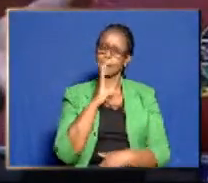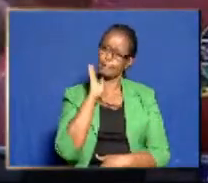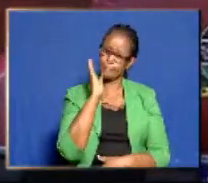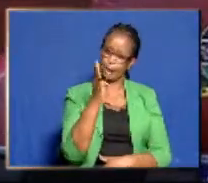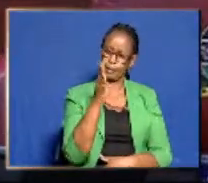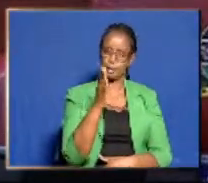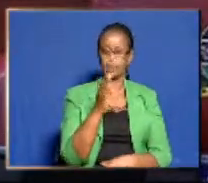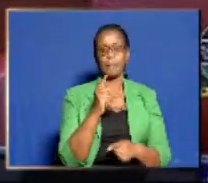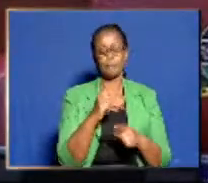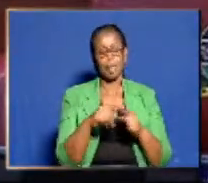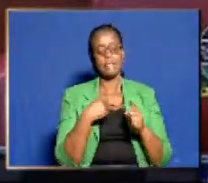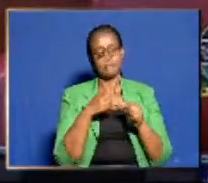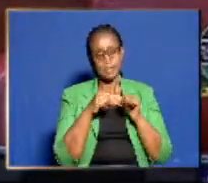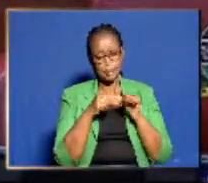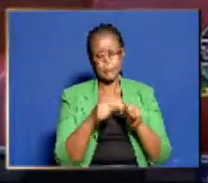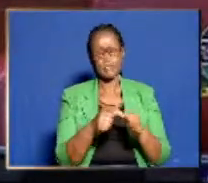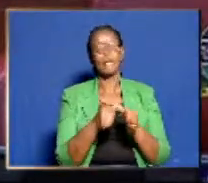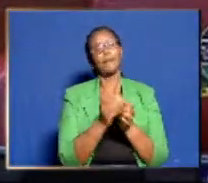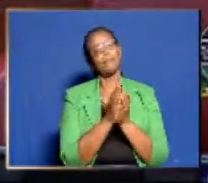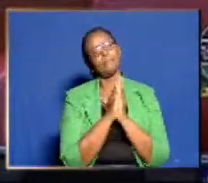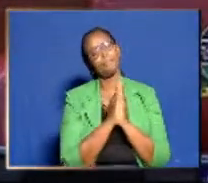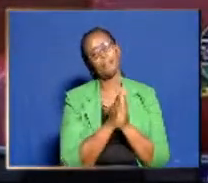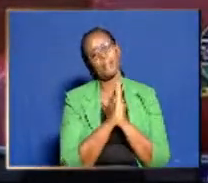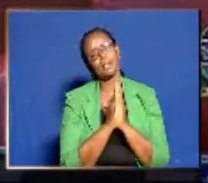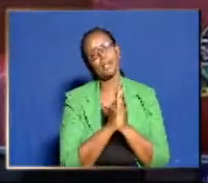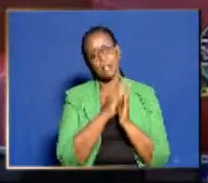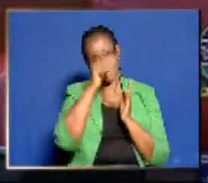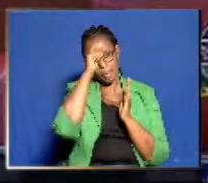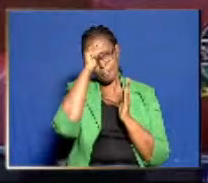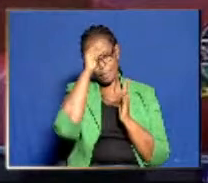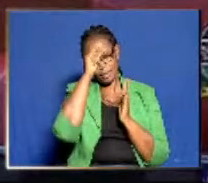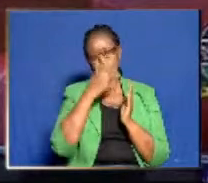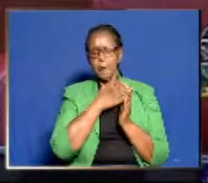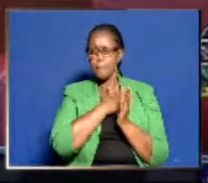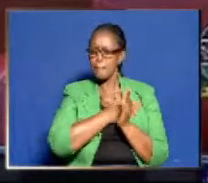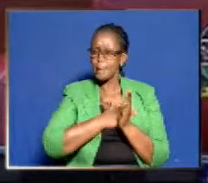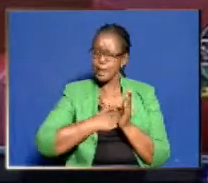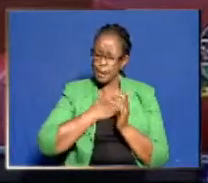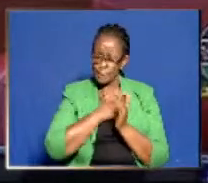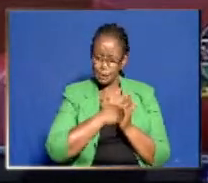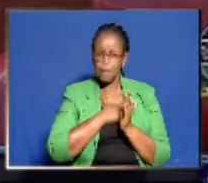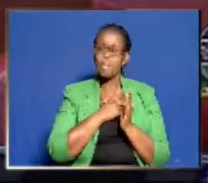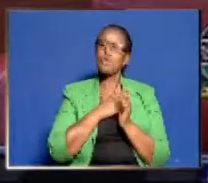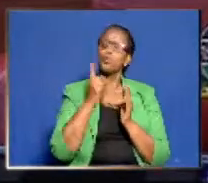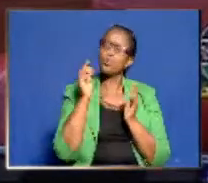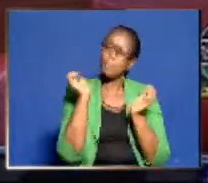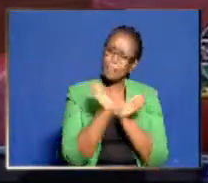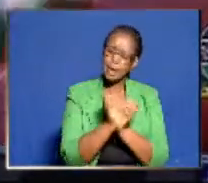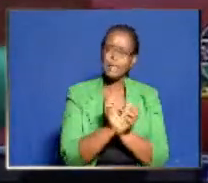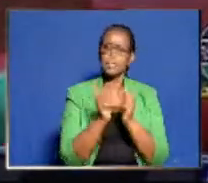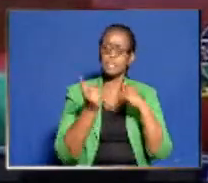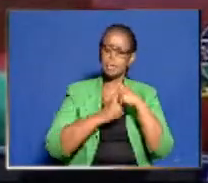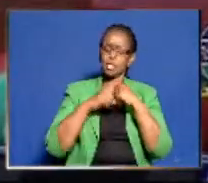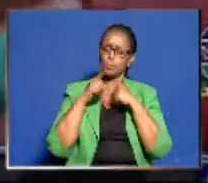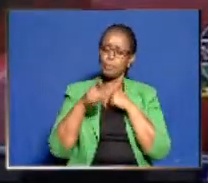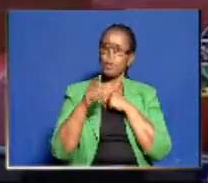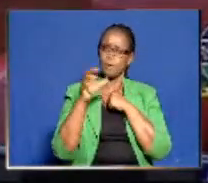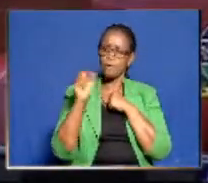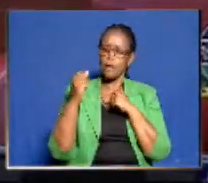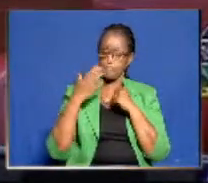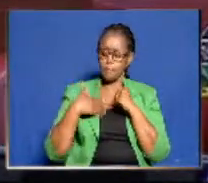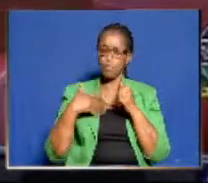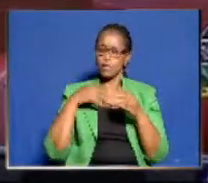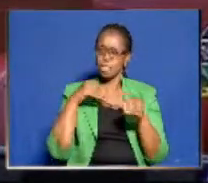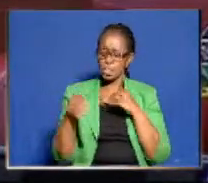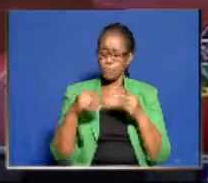plead with the government. In the name of God, don't punish 6.5 million Kenyans with disability because of me.